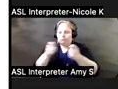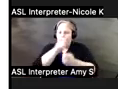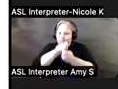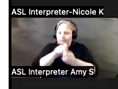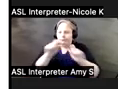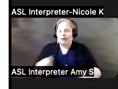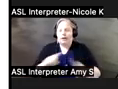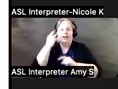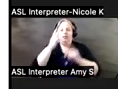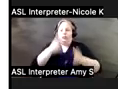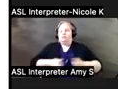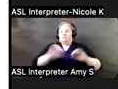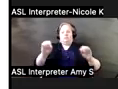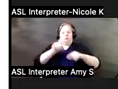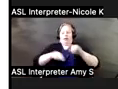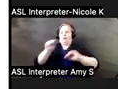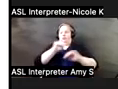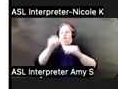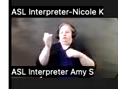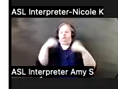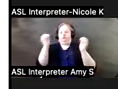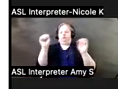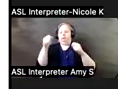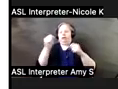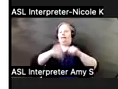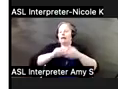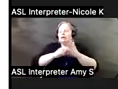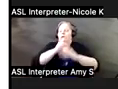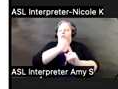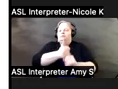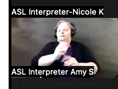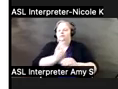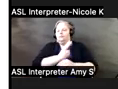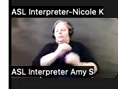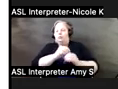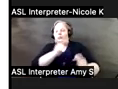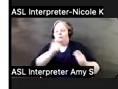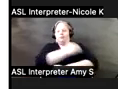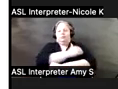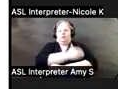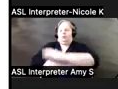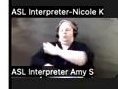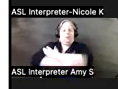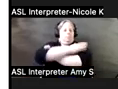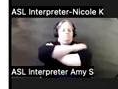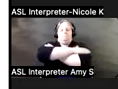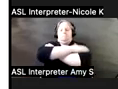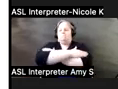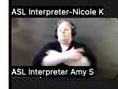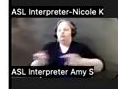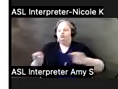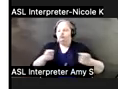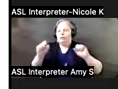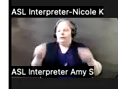really have good movement at the wrist, they're going to be using the larger muscle groups in their arms to control the joystick, which those are really